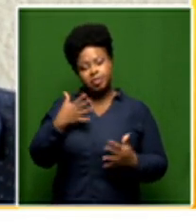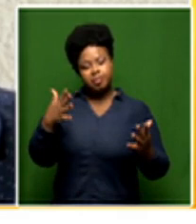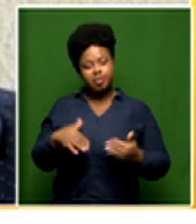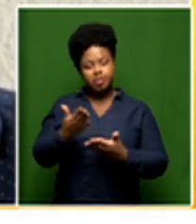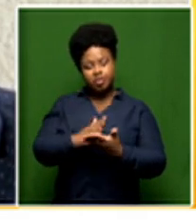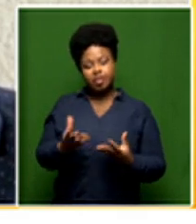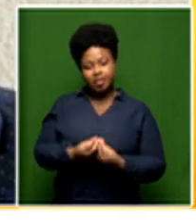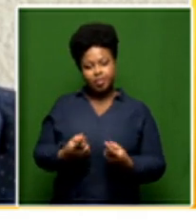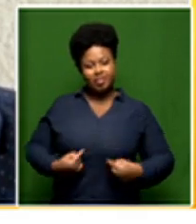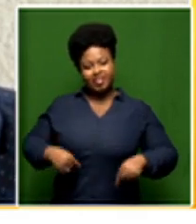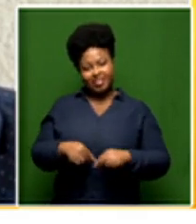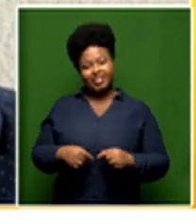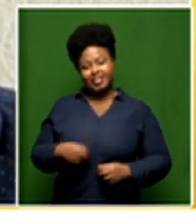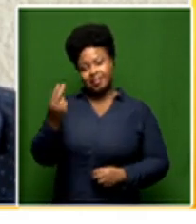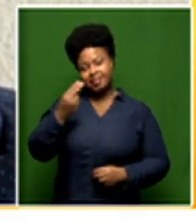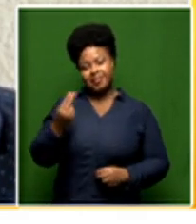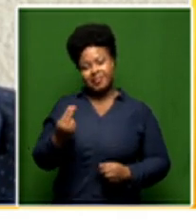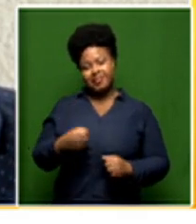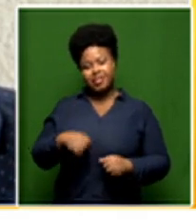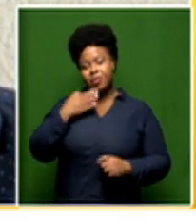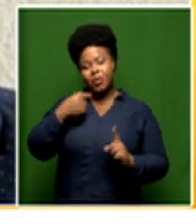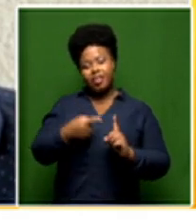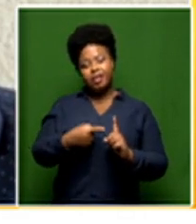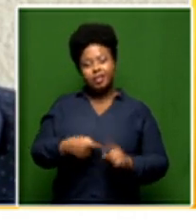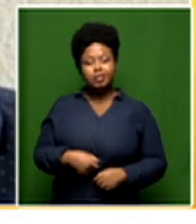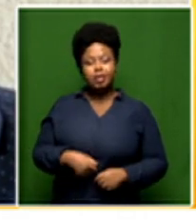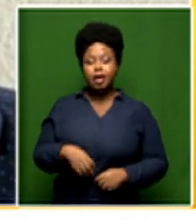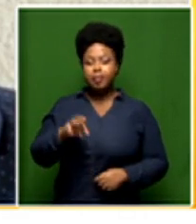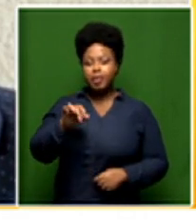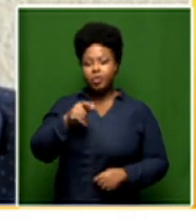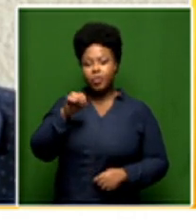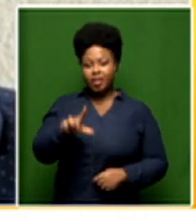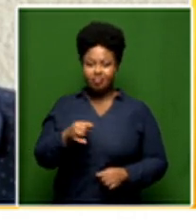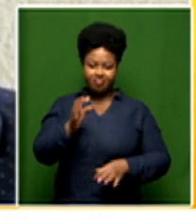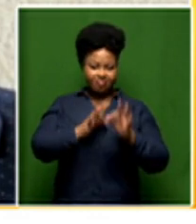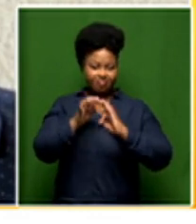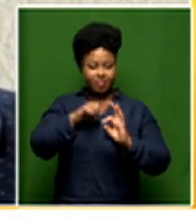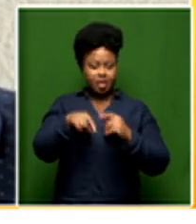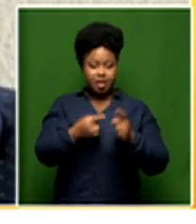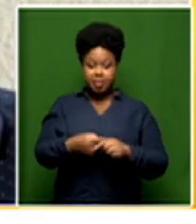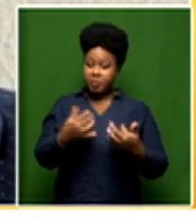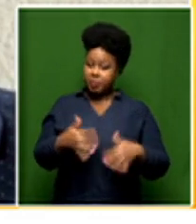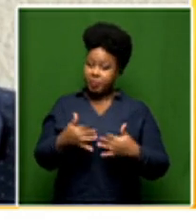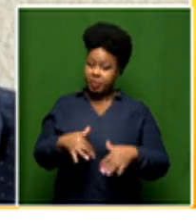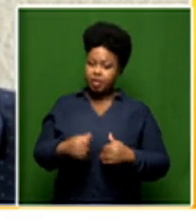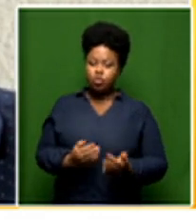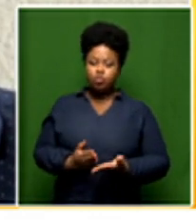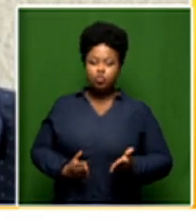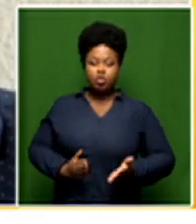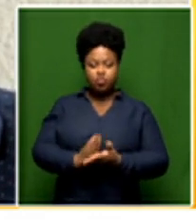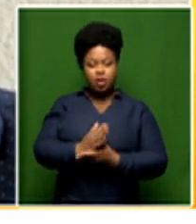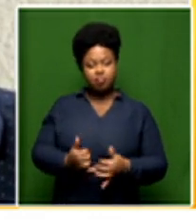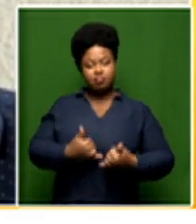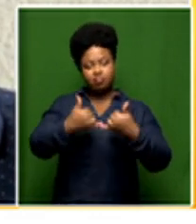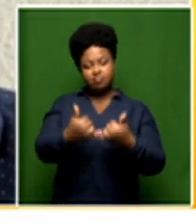for sharing that with us, cartoonist Bethuel Mangena, who is talking to us about the prestigious Human Rights